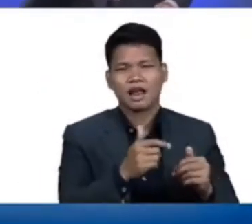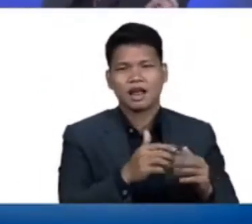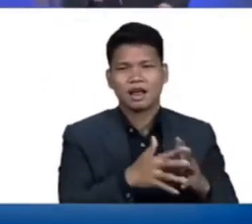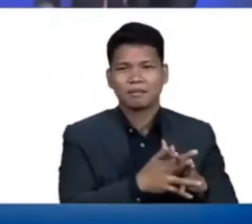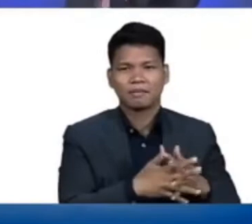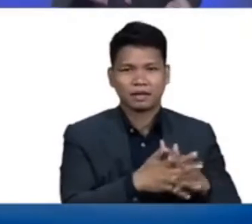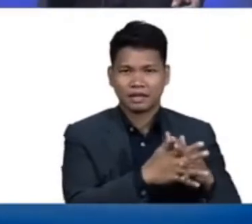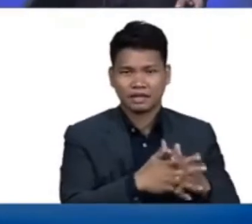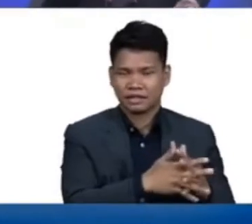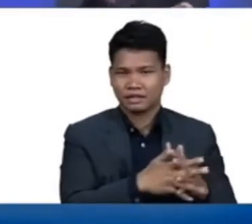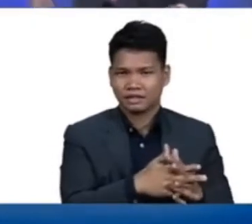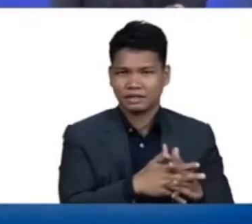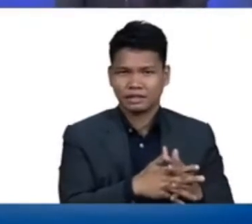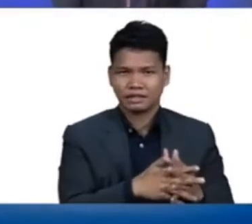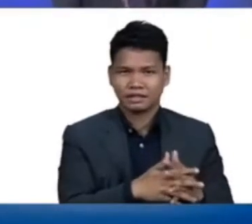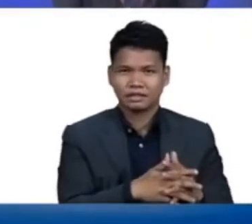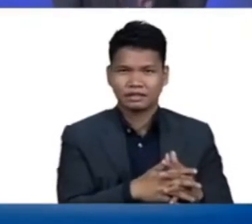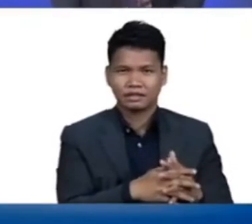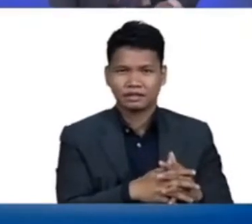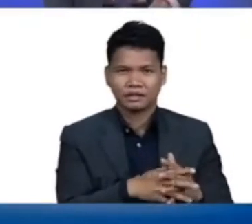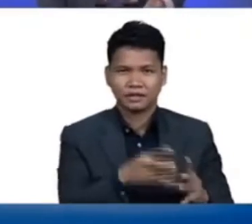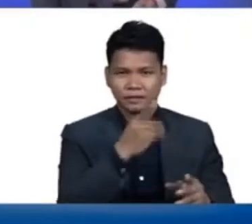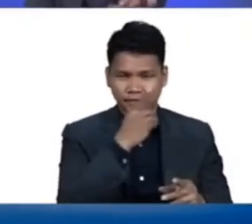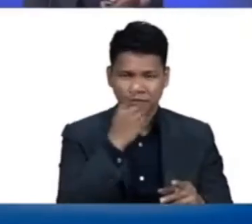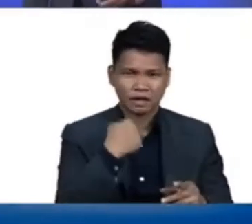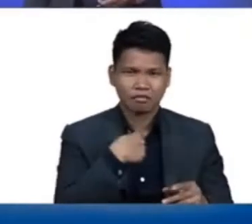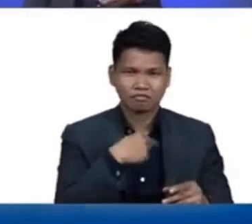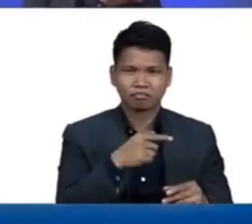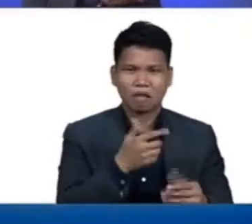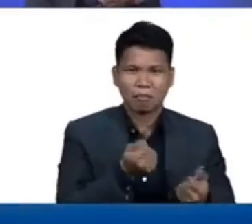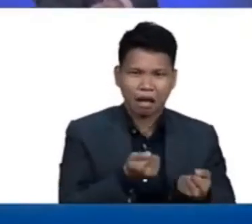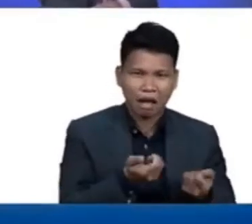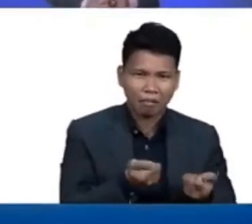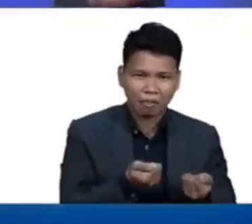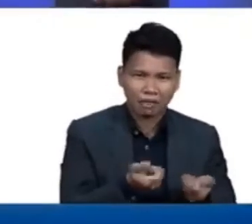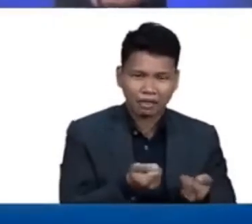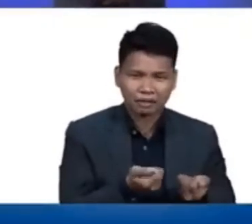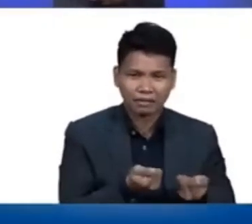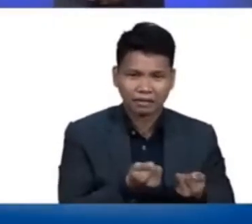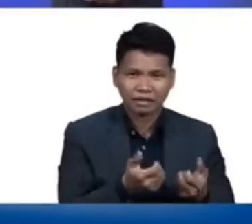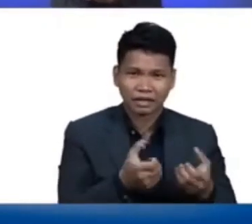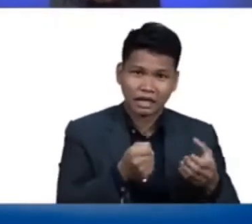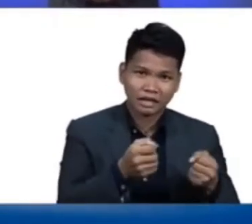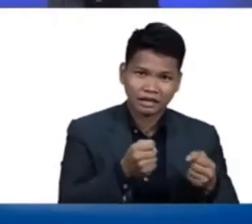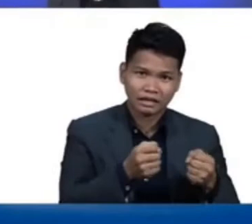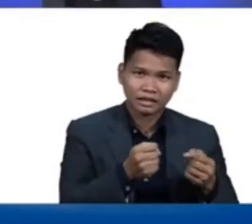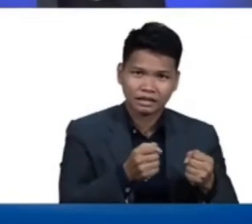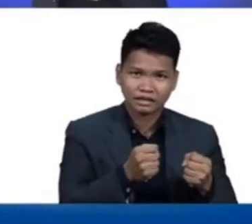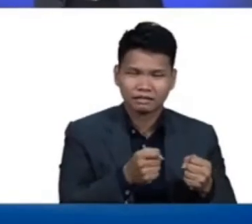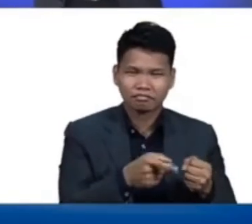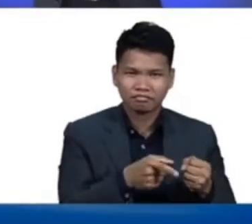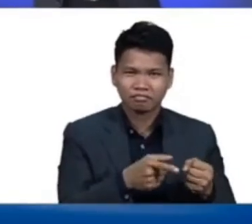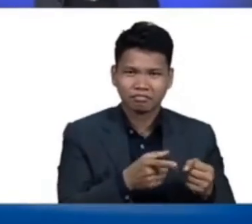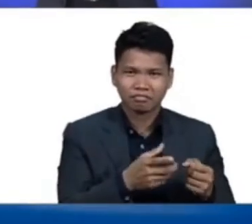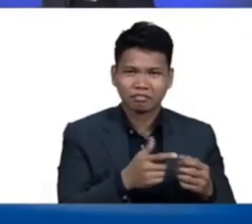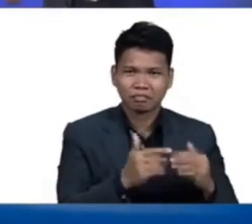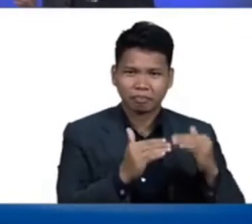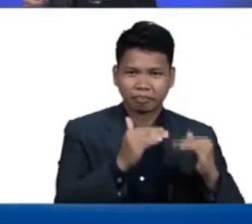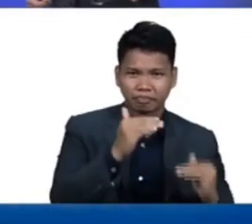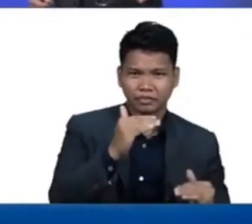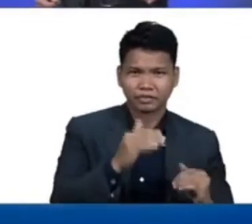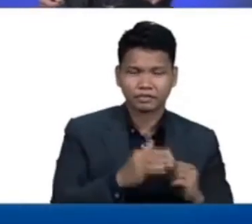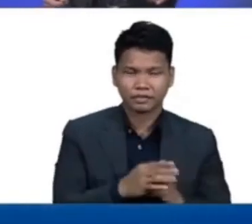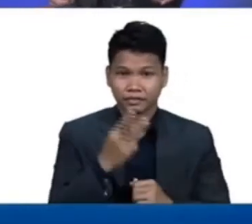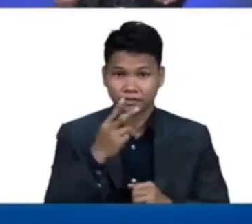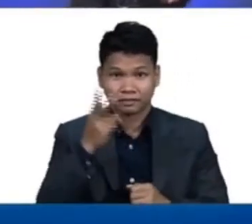in fat, high in animal products, mga kaibigan. Kung titignan po natin, vegetarian and heart